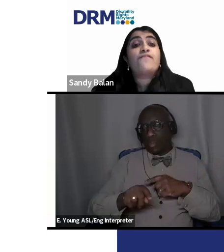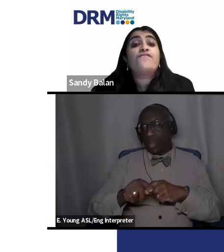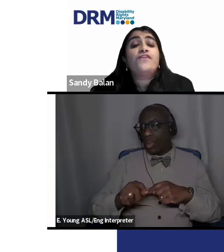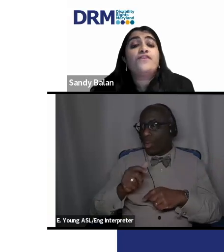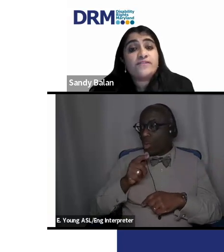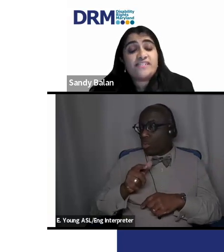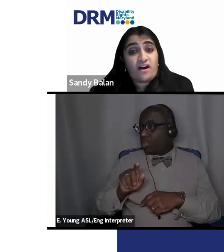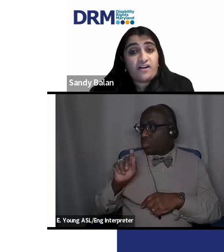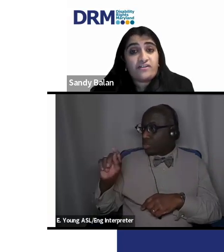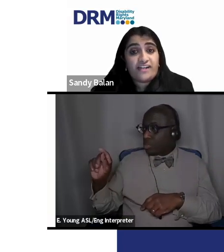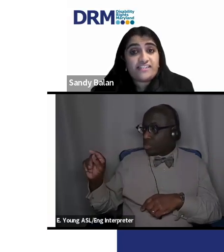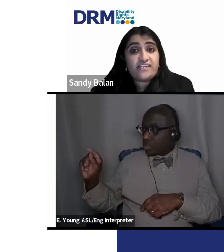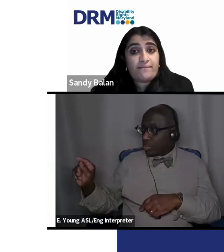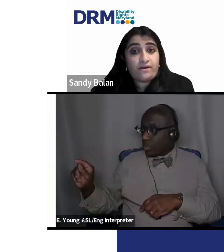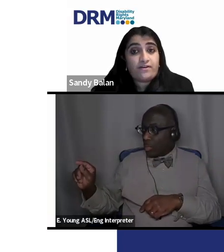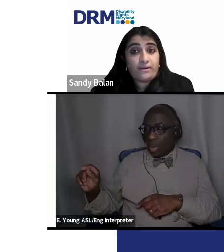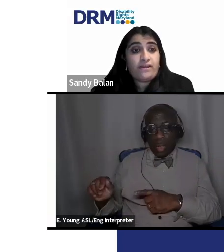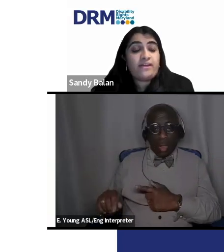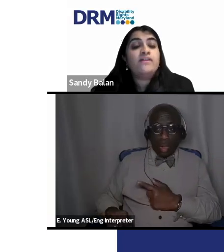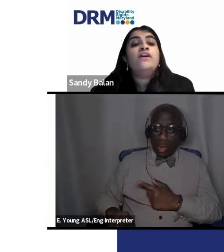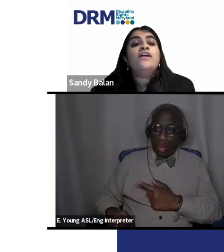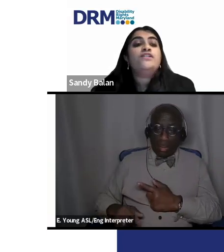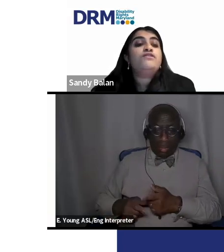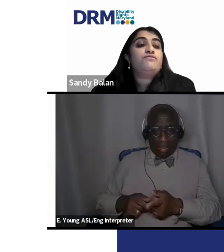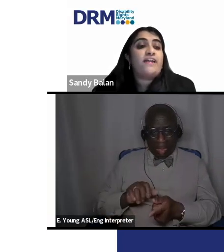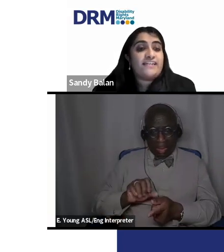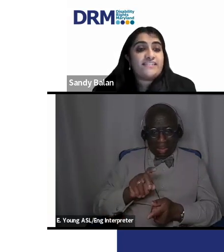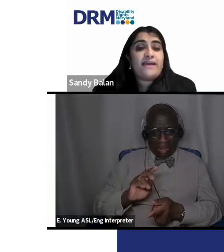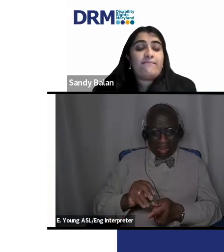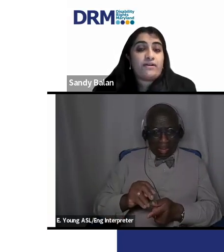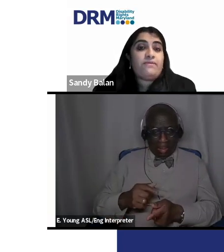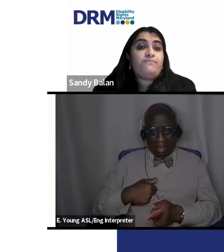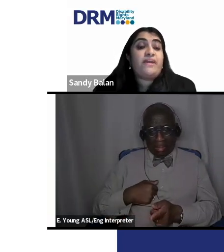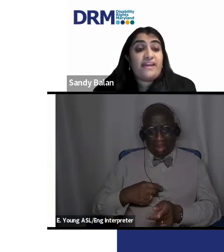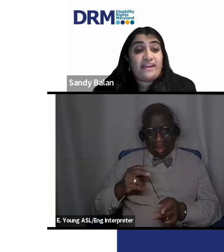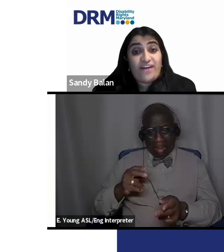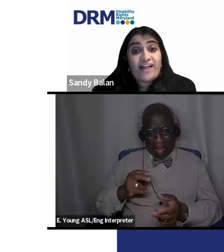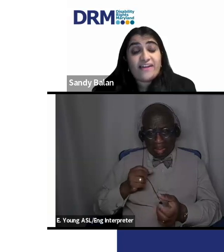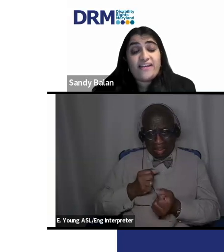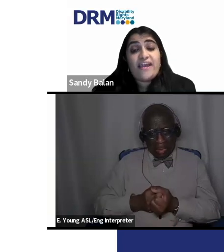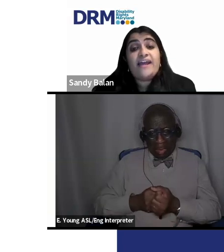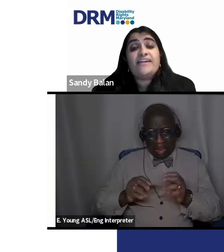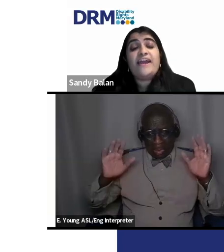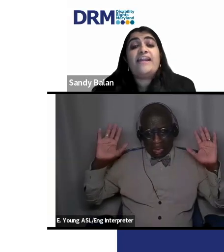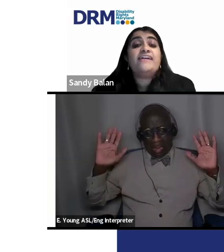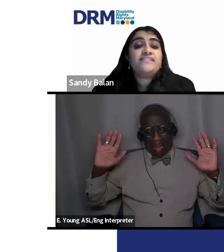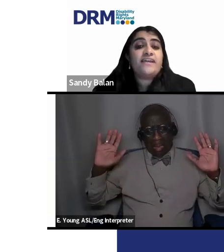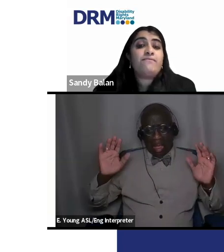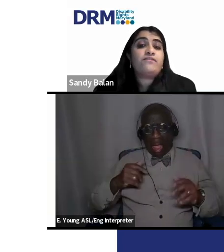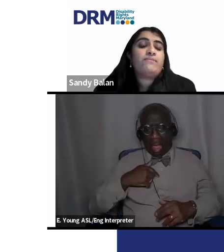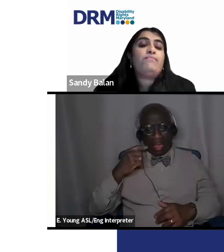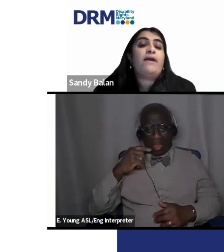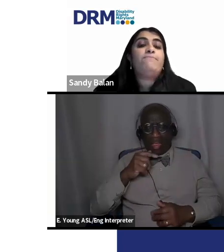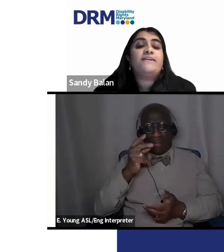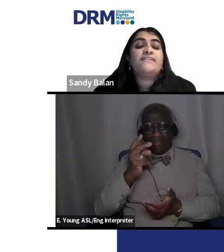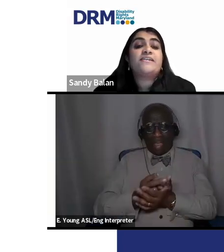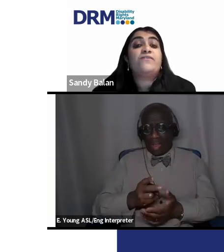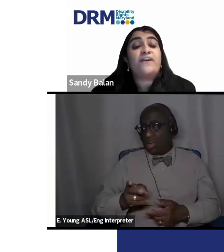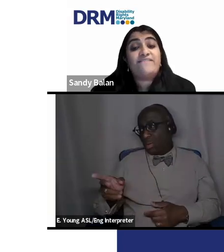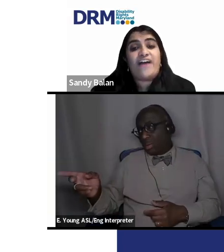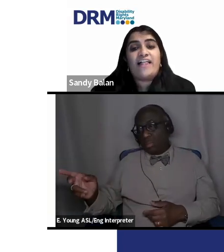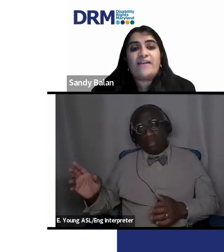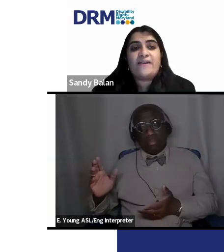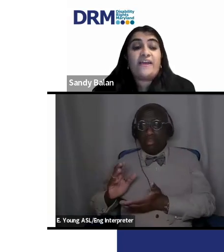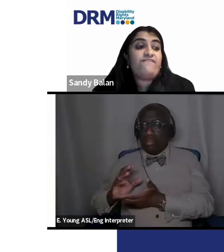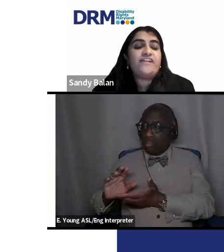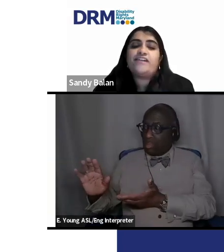faith, refuse to honor an SDM agreement due to an SDM agreement being invalid. And an SDM agreement might be